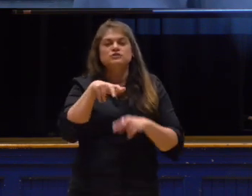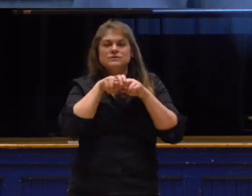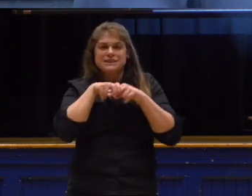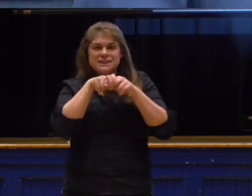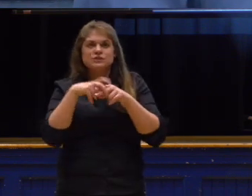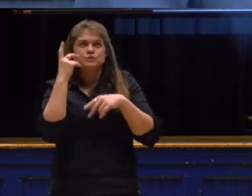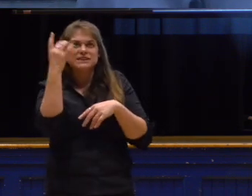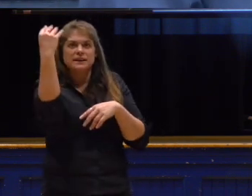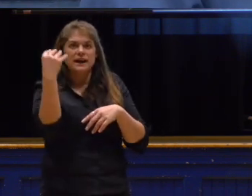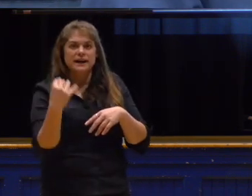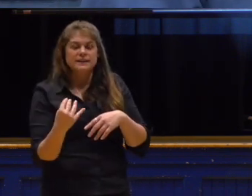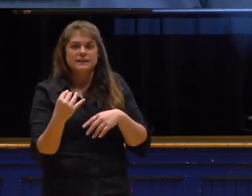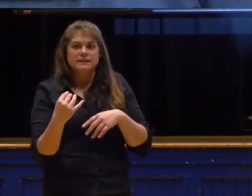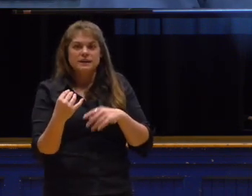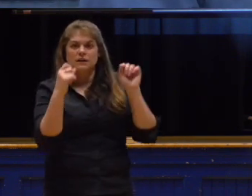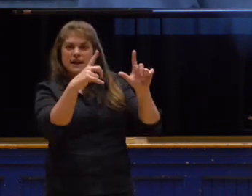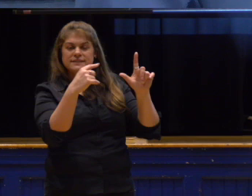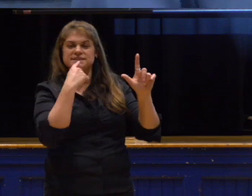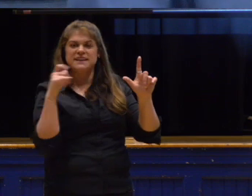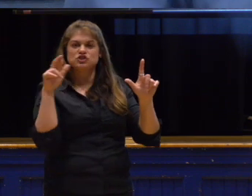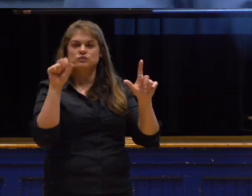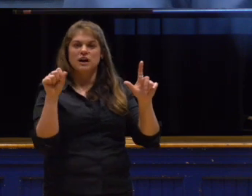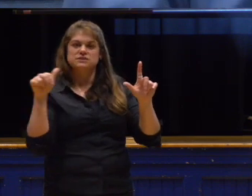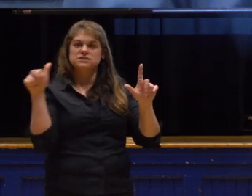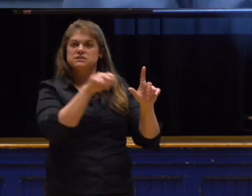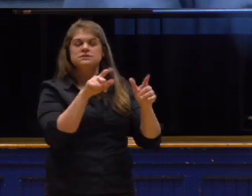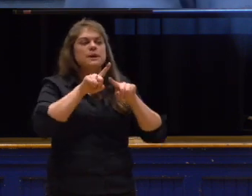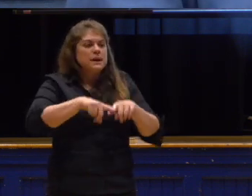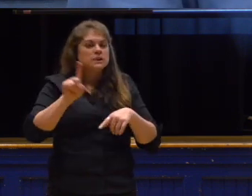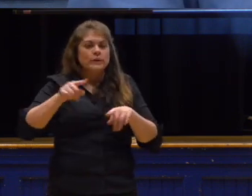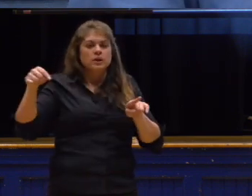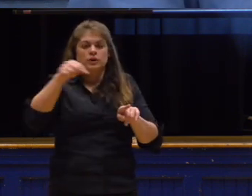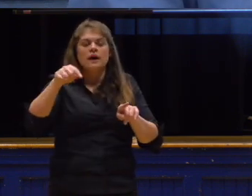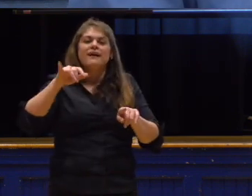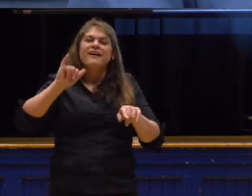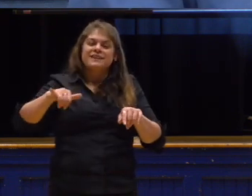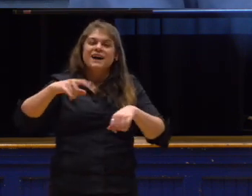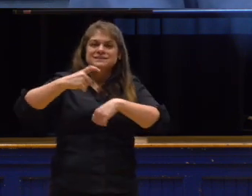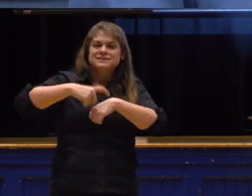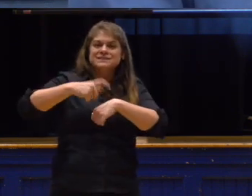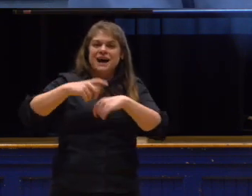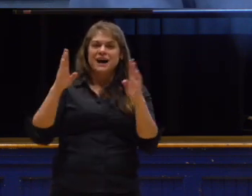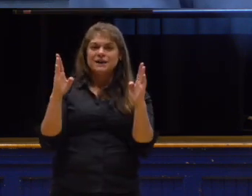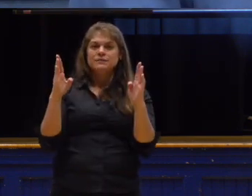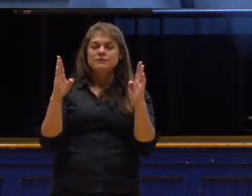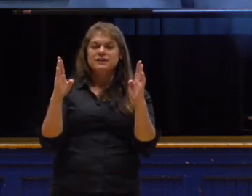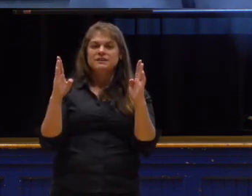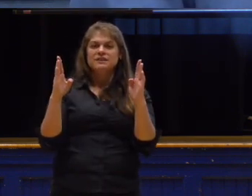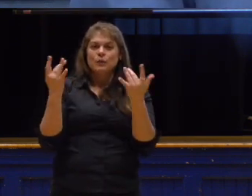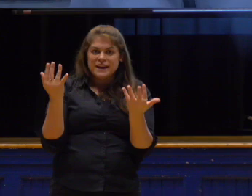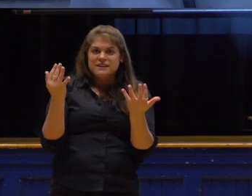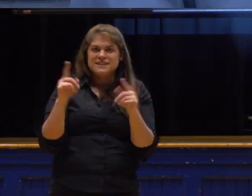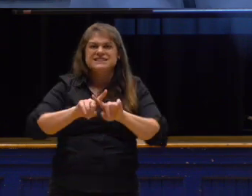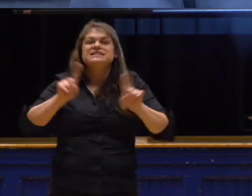as you're sitting there, you see a white that says to cross. Depending upon where you are, that length of time for the white is